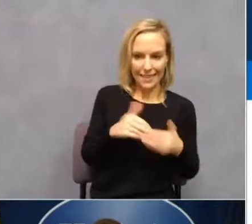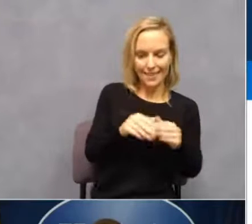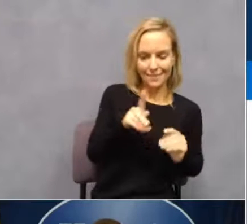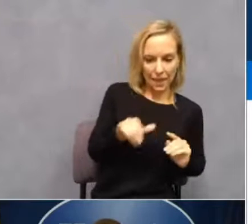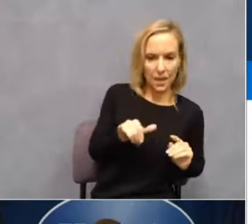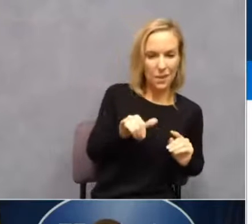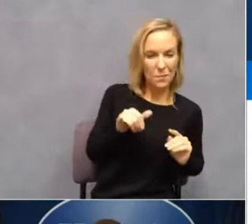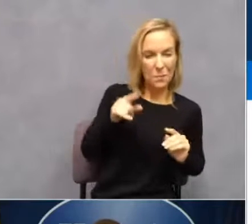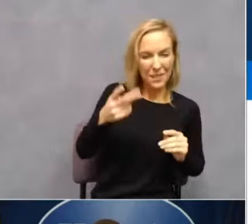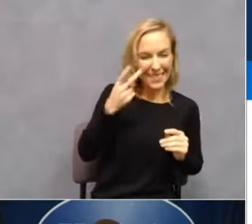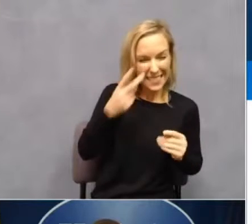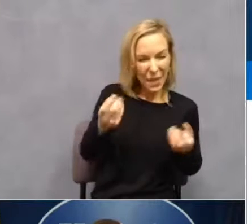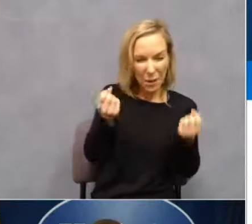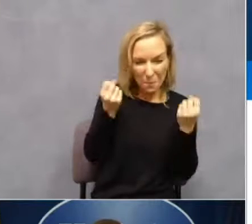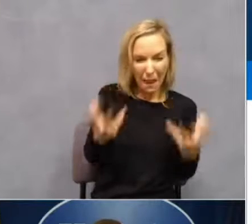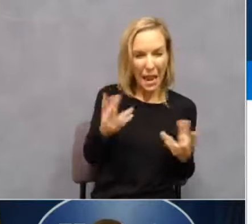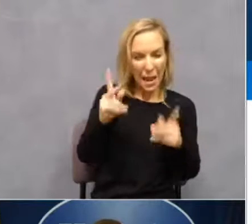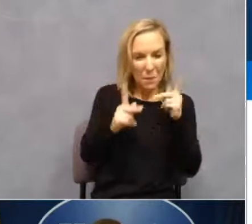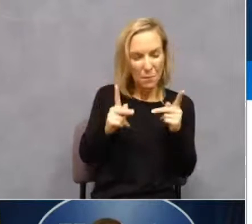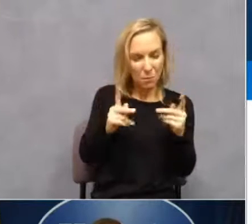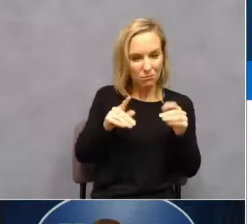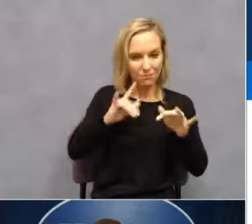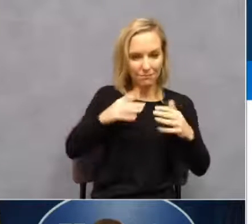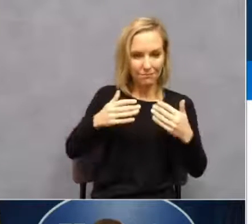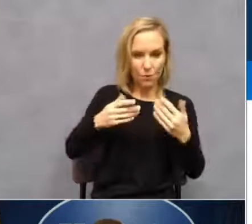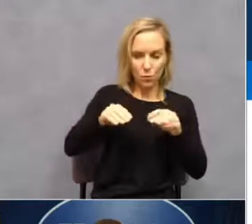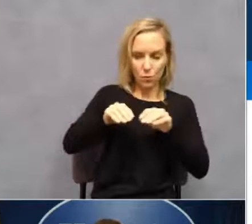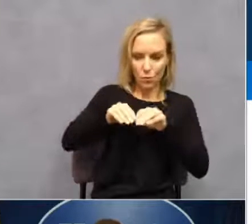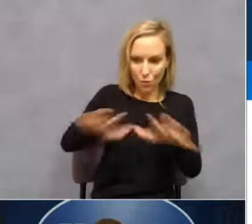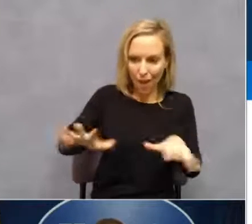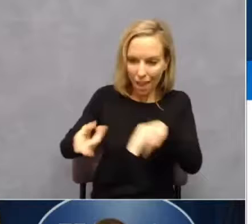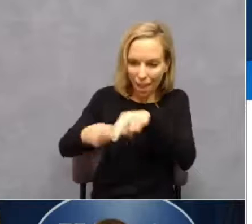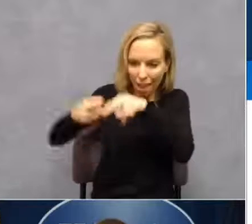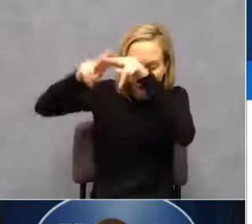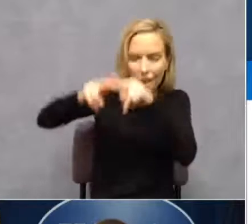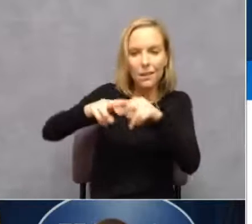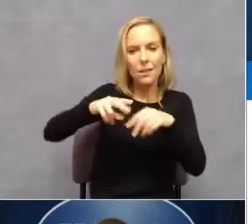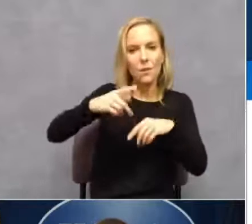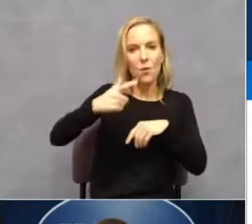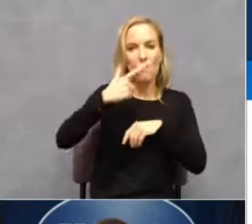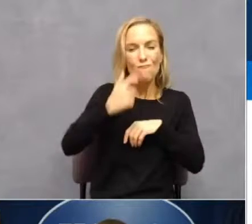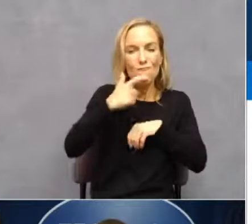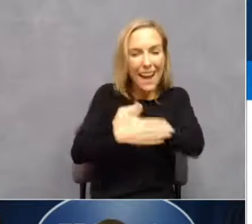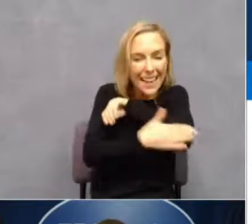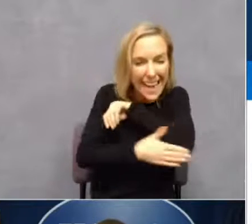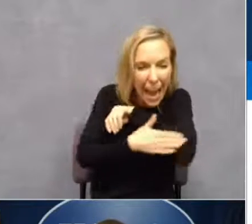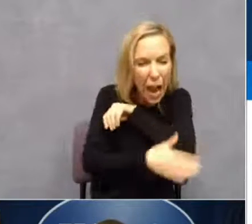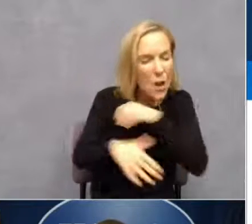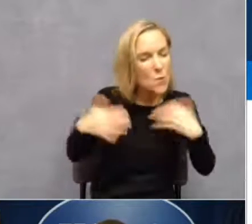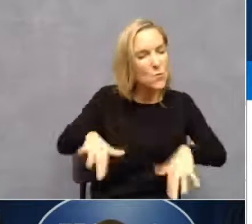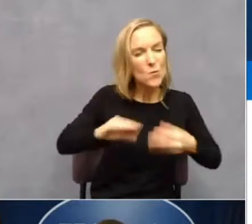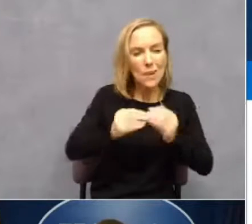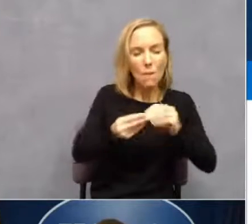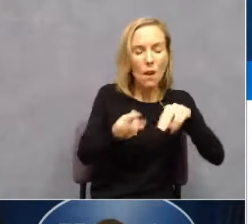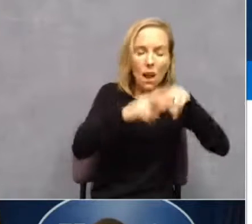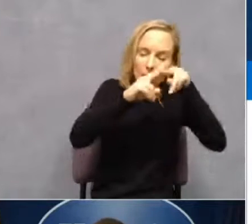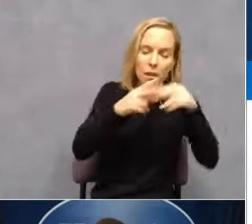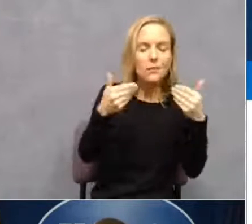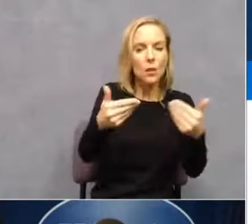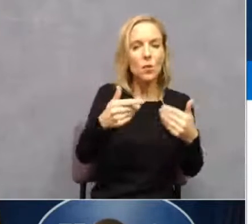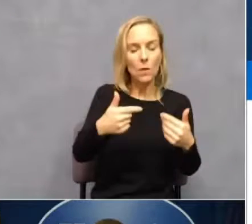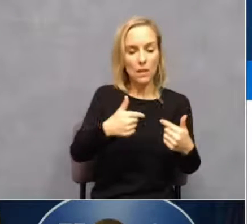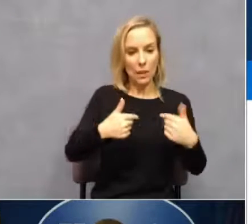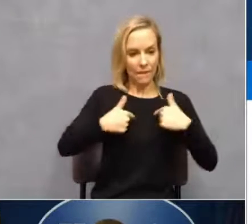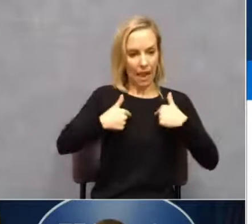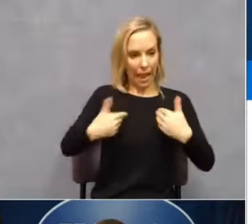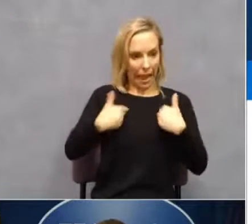of spread, with this amount of red counties, we need you to get tested so that if you're positive, you're not spreading it to